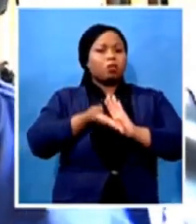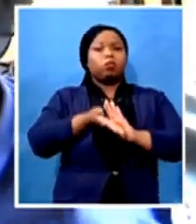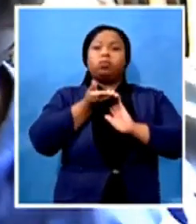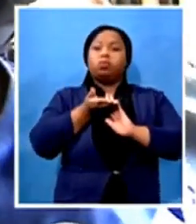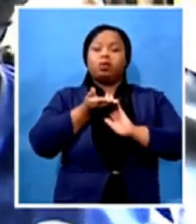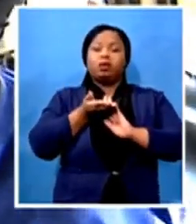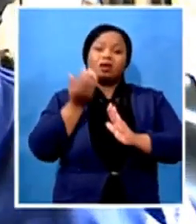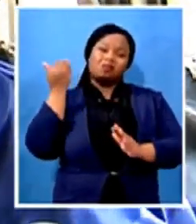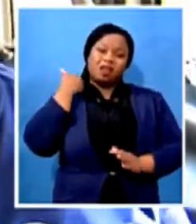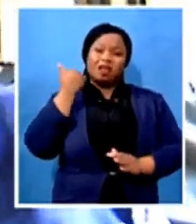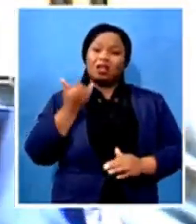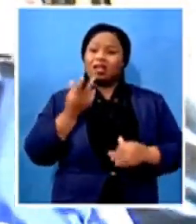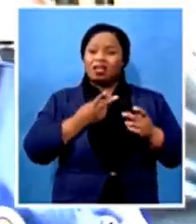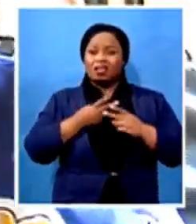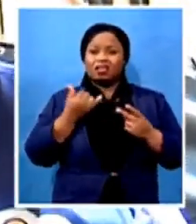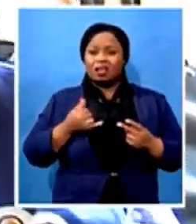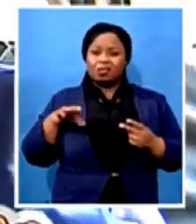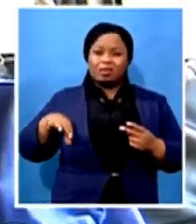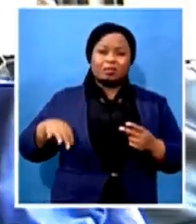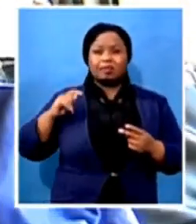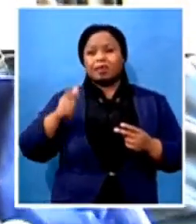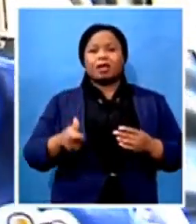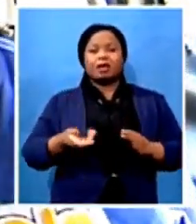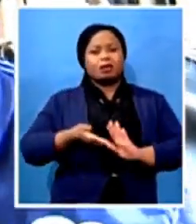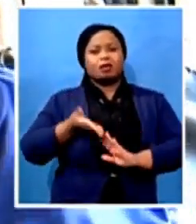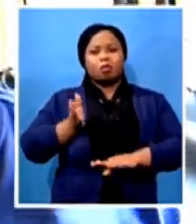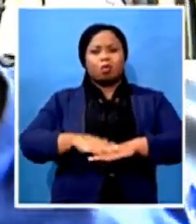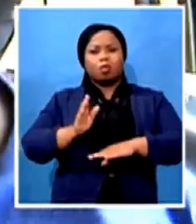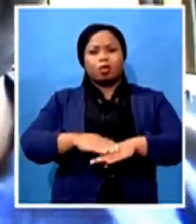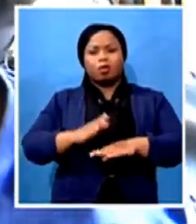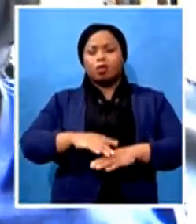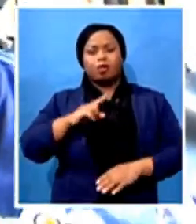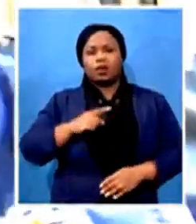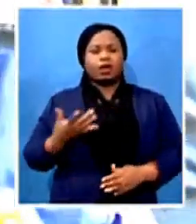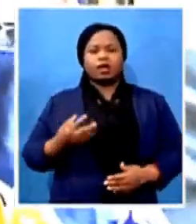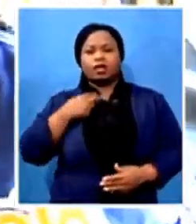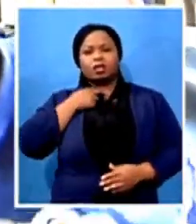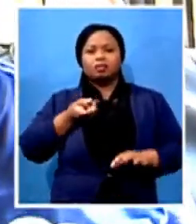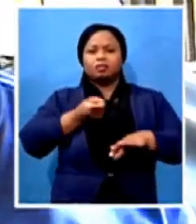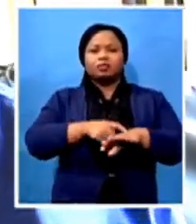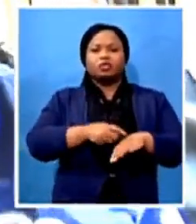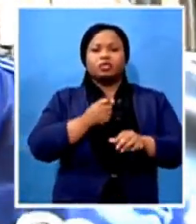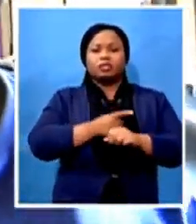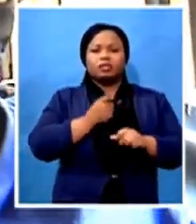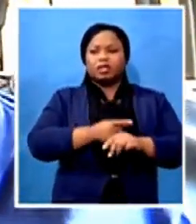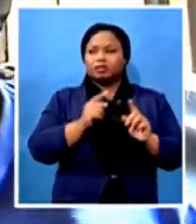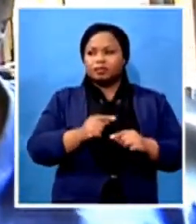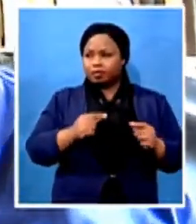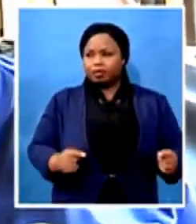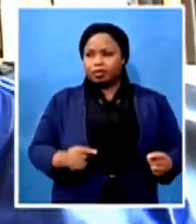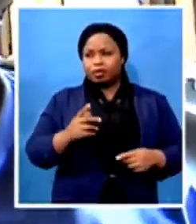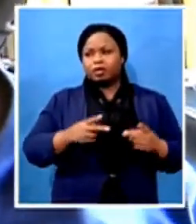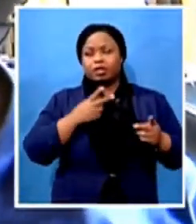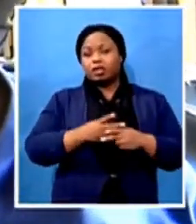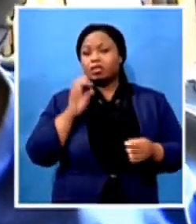their pockets in order to be able to afford getting on a taxi and going where you need to go to. In particular, those who have to go to work and